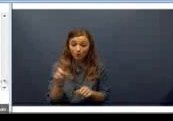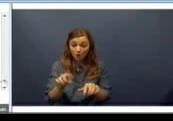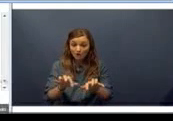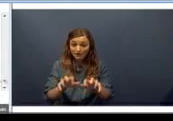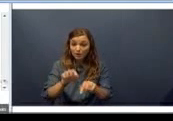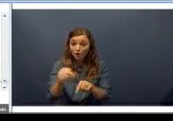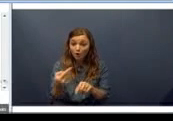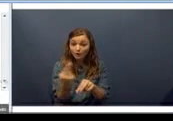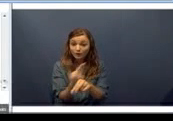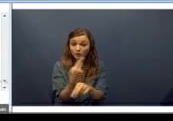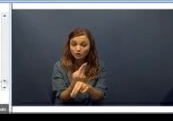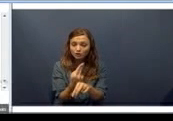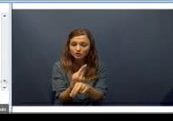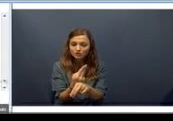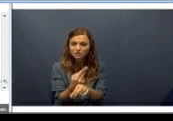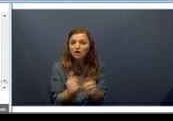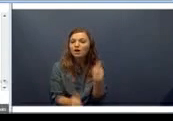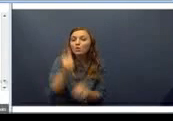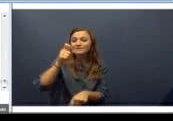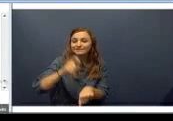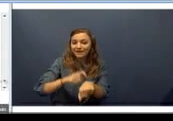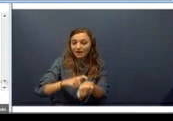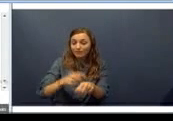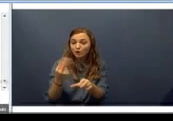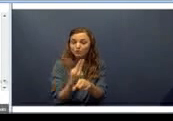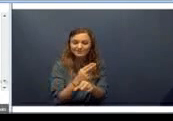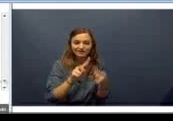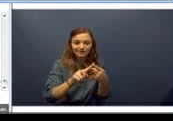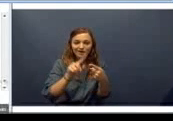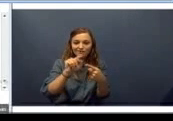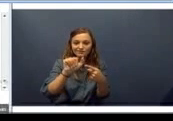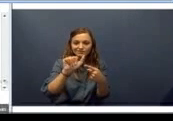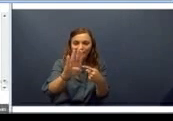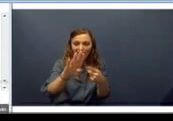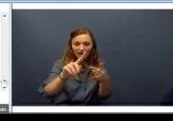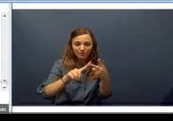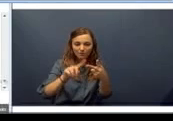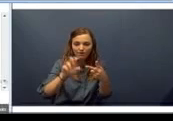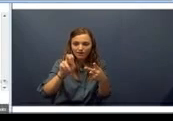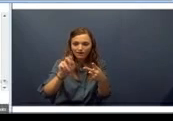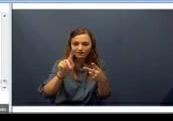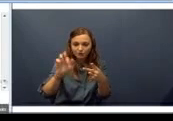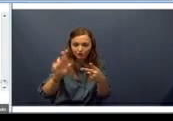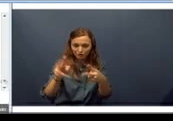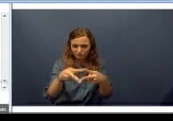So for keyboard-only users, primarily you're using your tab and enter keys to navigate